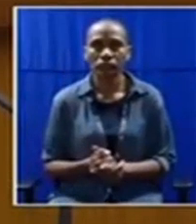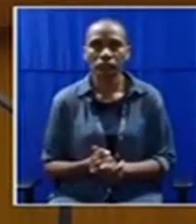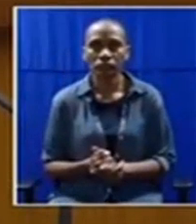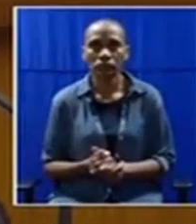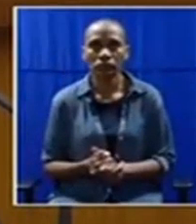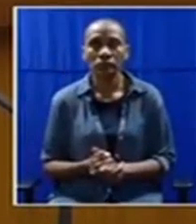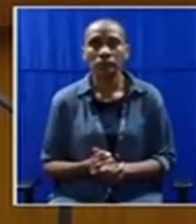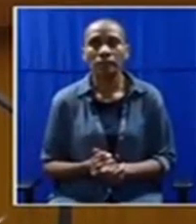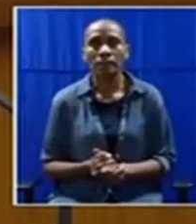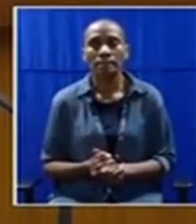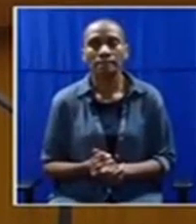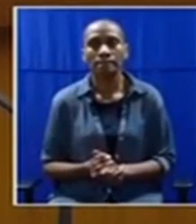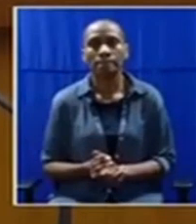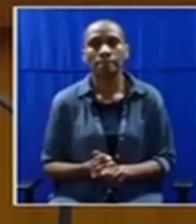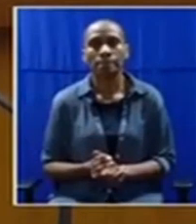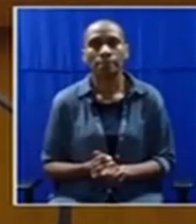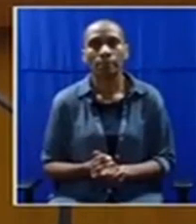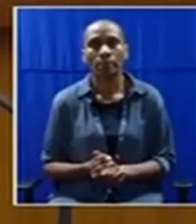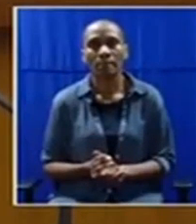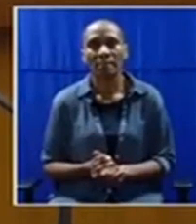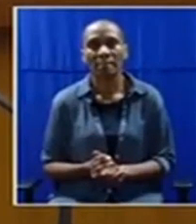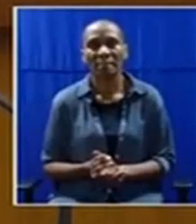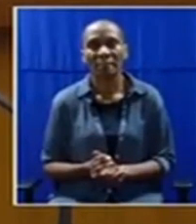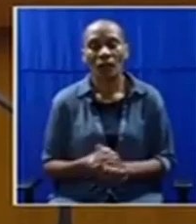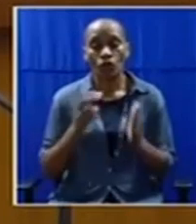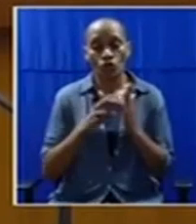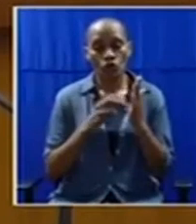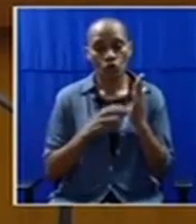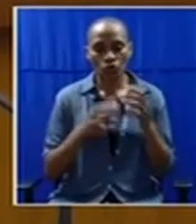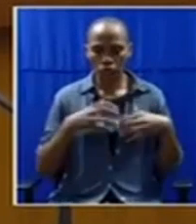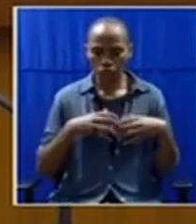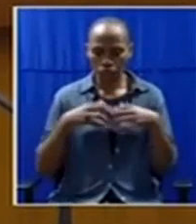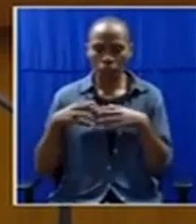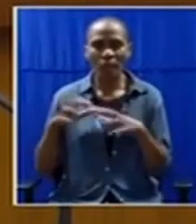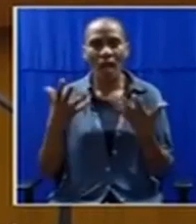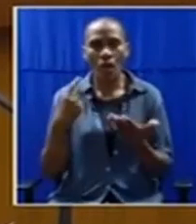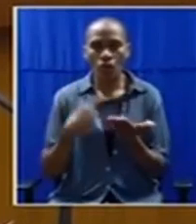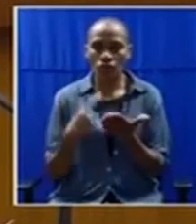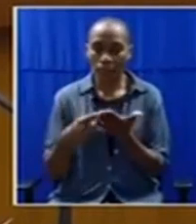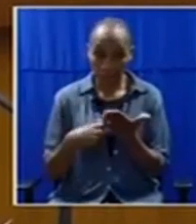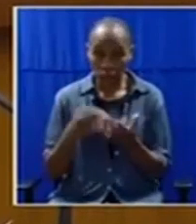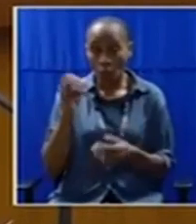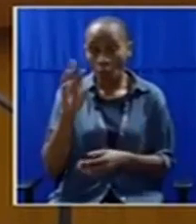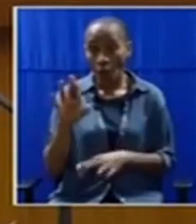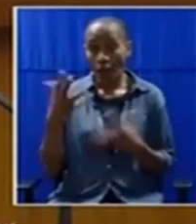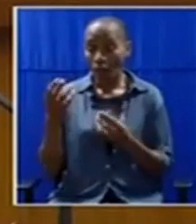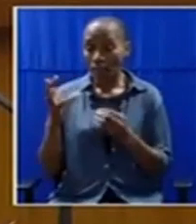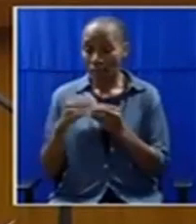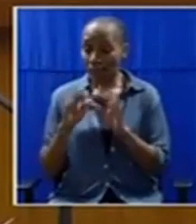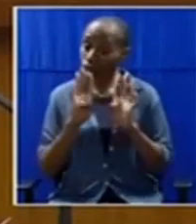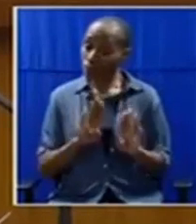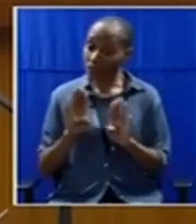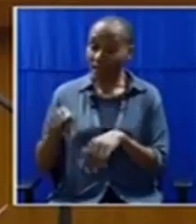current conventions and practices. We tightened the rules of debate and rules of conduct of members in the House to